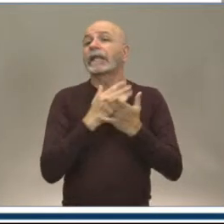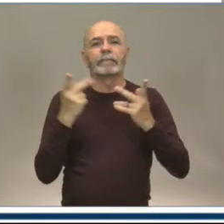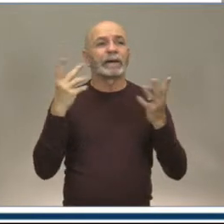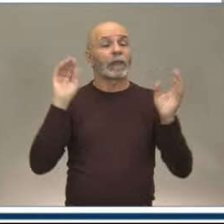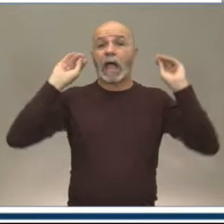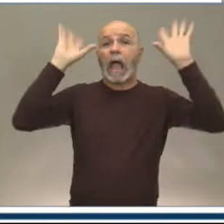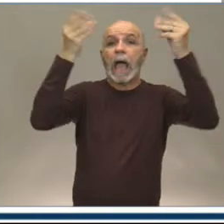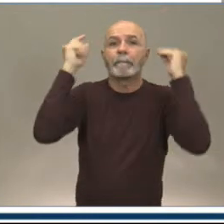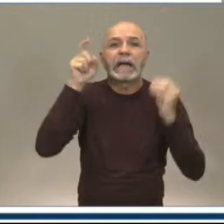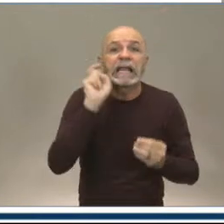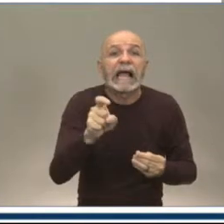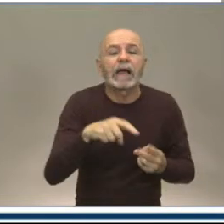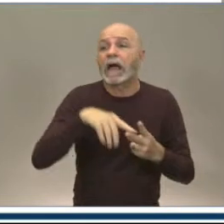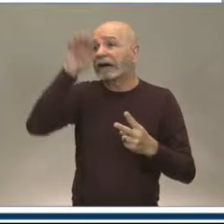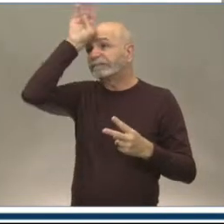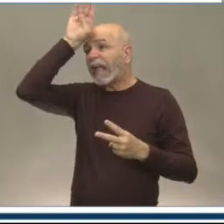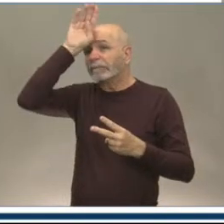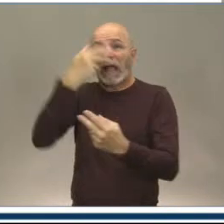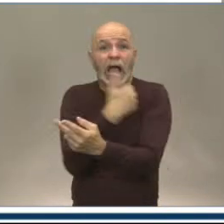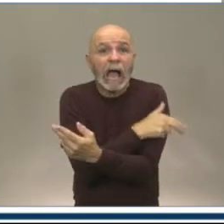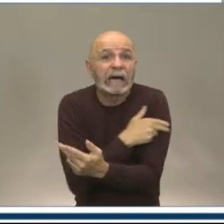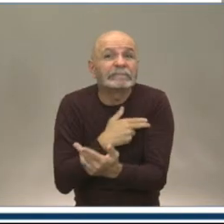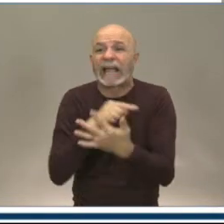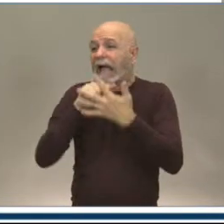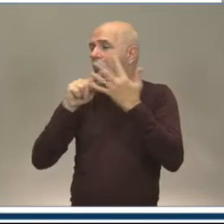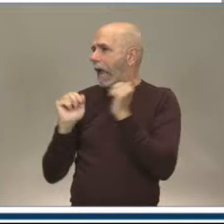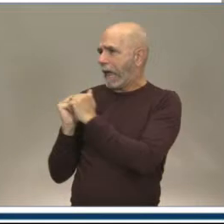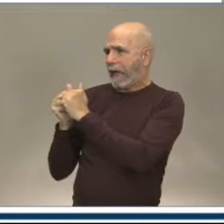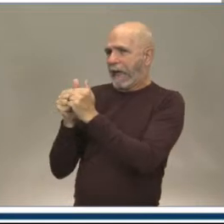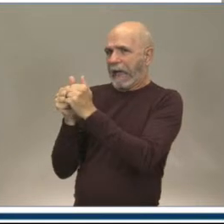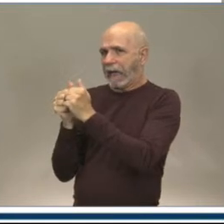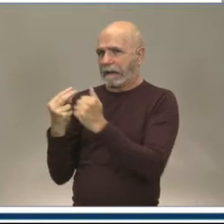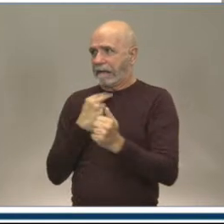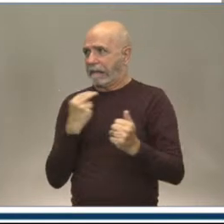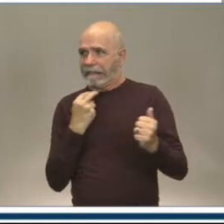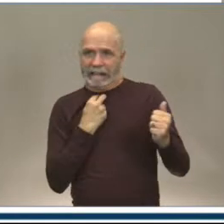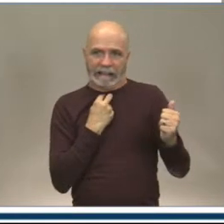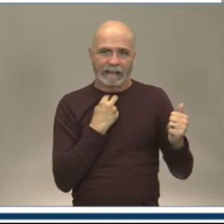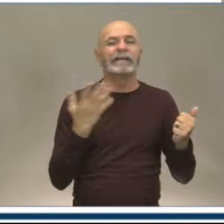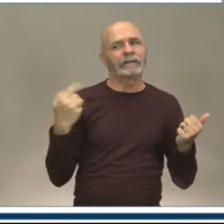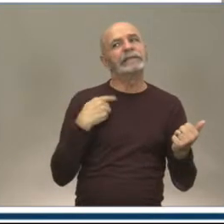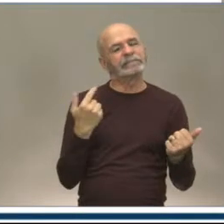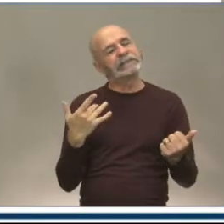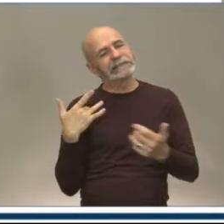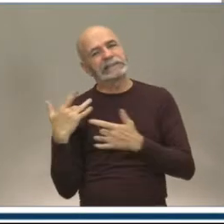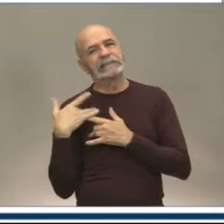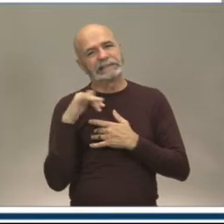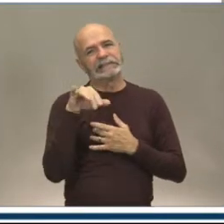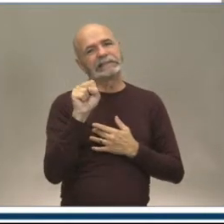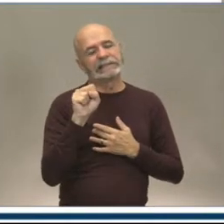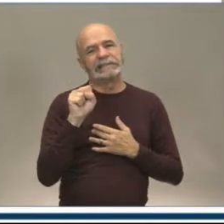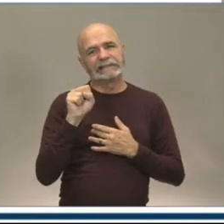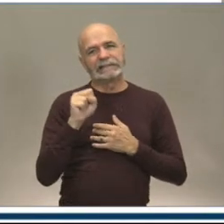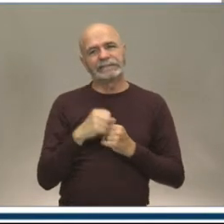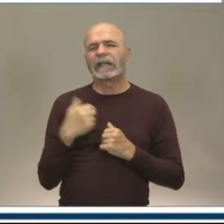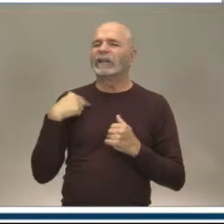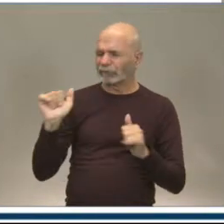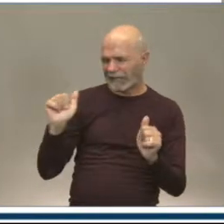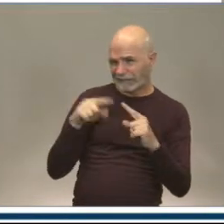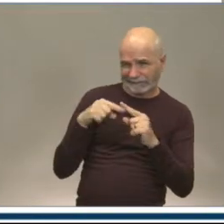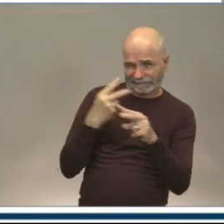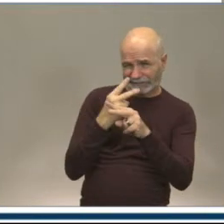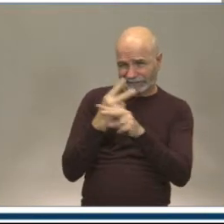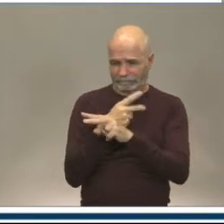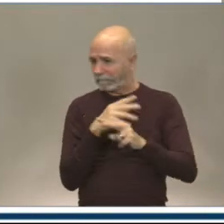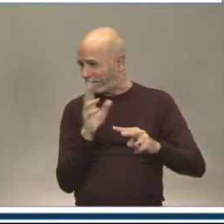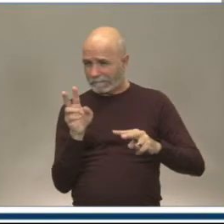services. So we're deeply concerned about what's happening there, and there's a significant effort to properly assess it